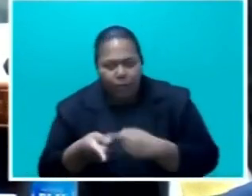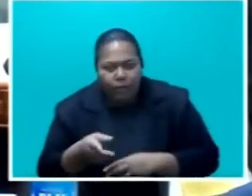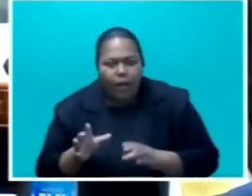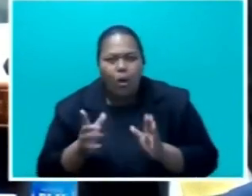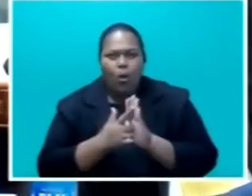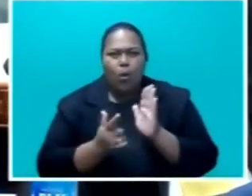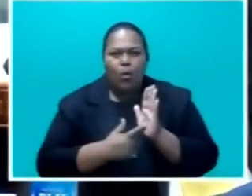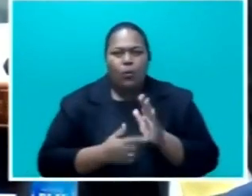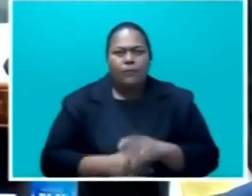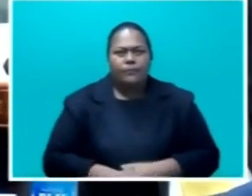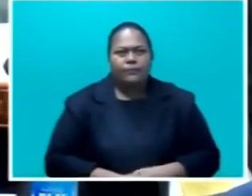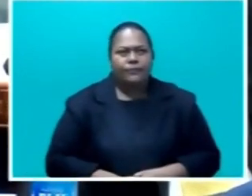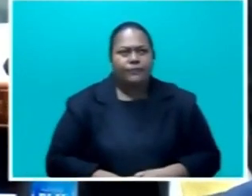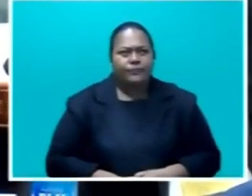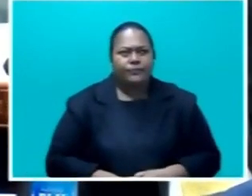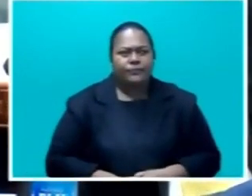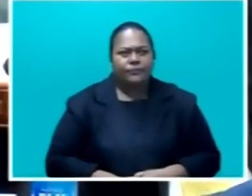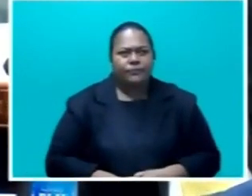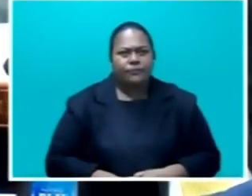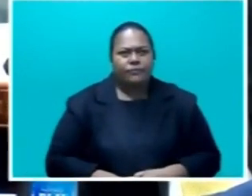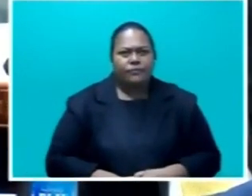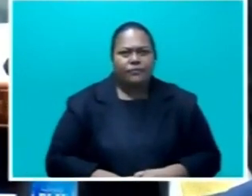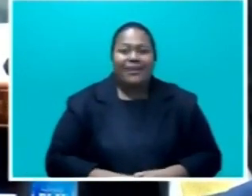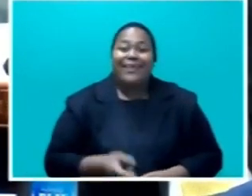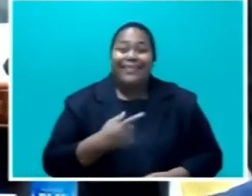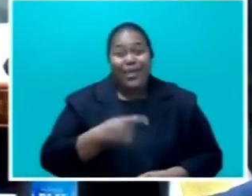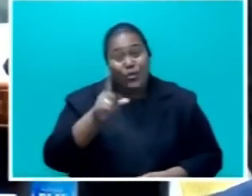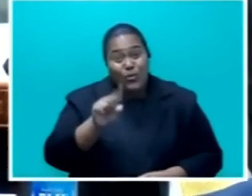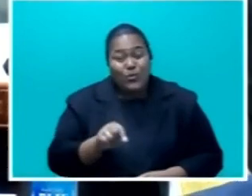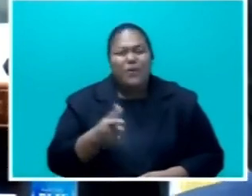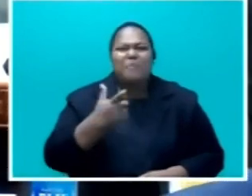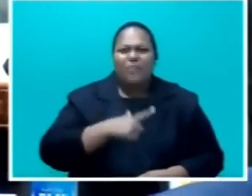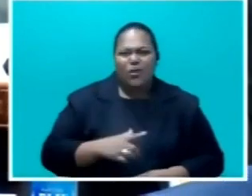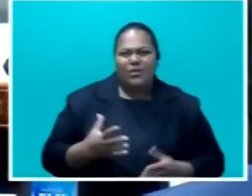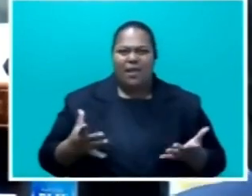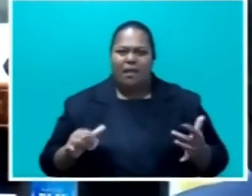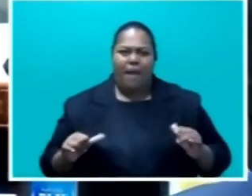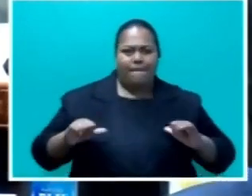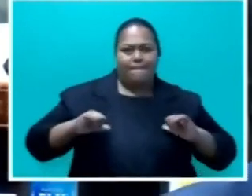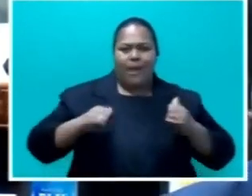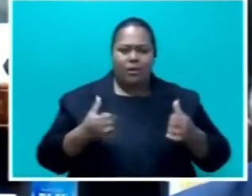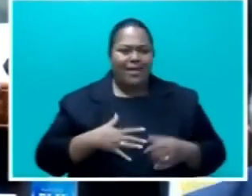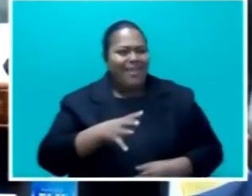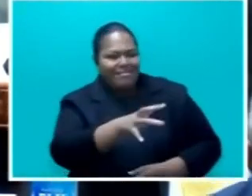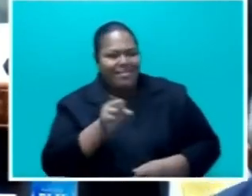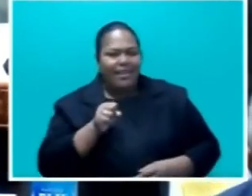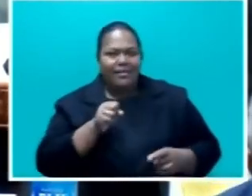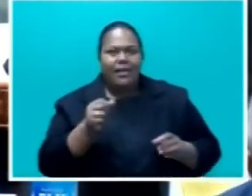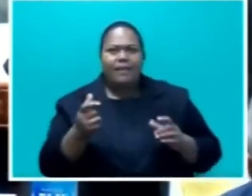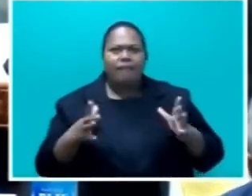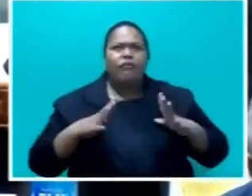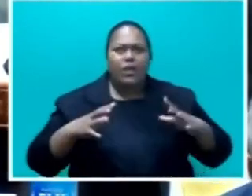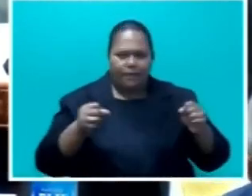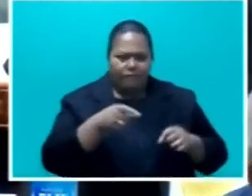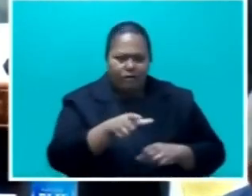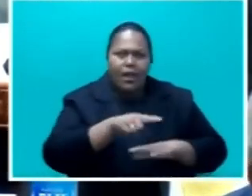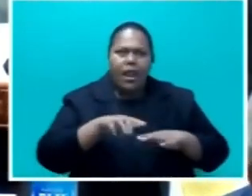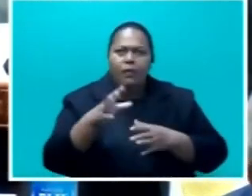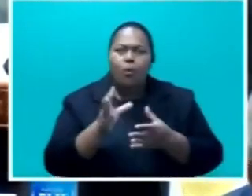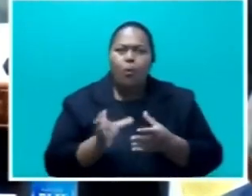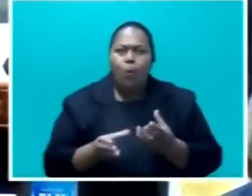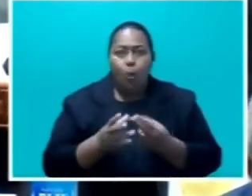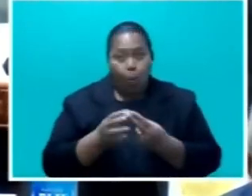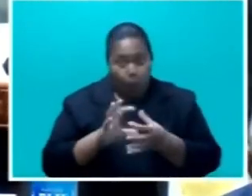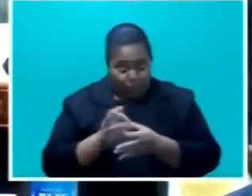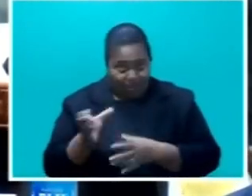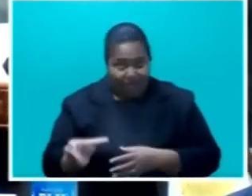2022 polls because of the arrogance in taking away liberties that were not theirs to take. Mr. Speaker,